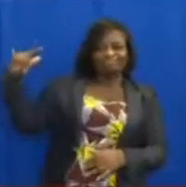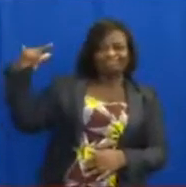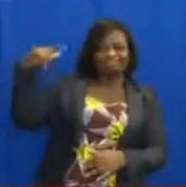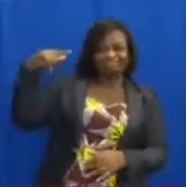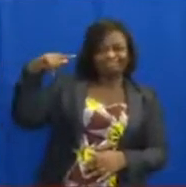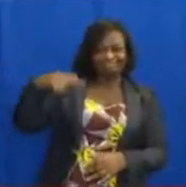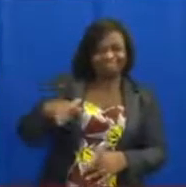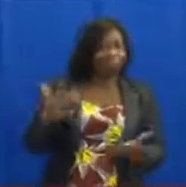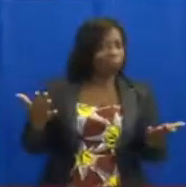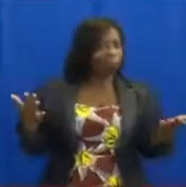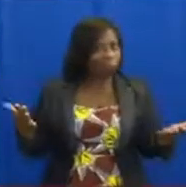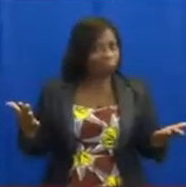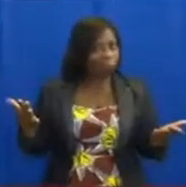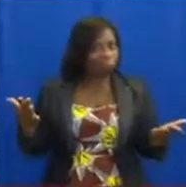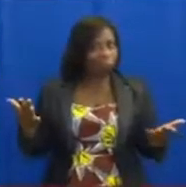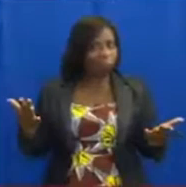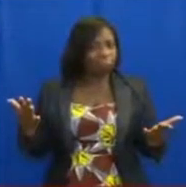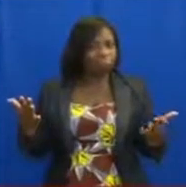imported into our shores.